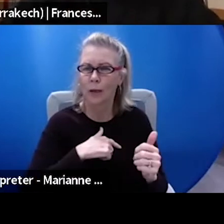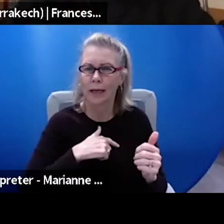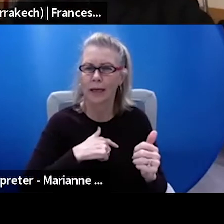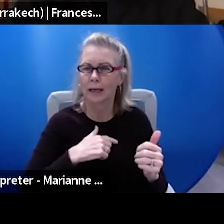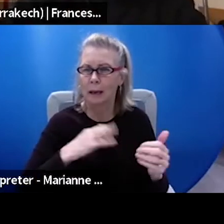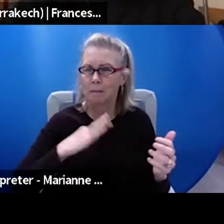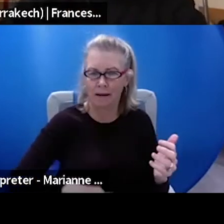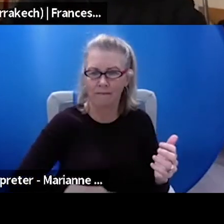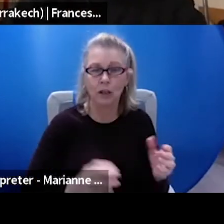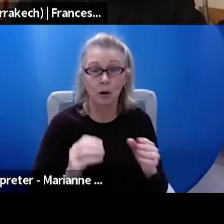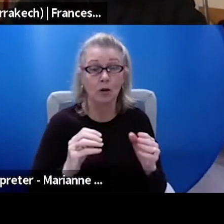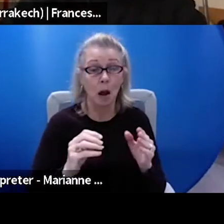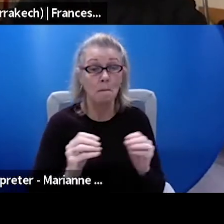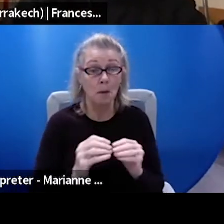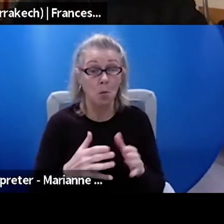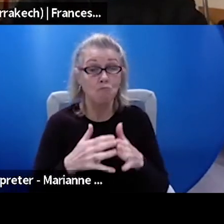more broadly?